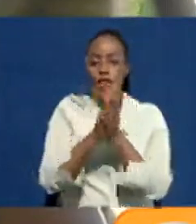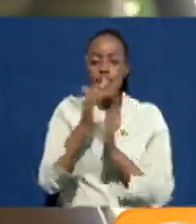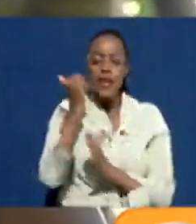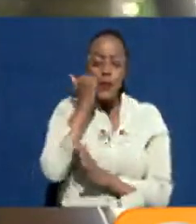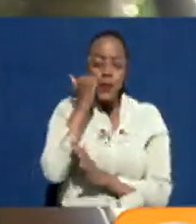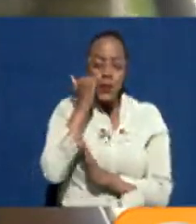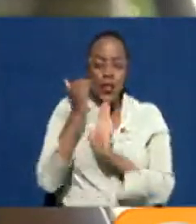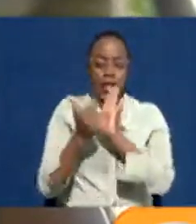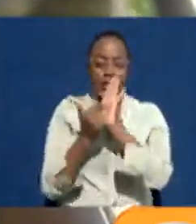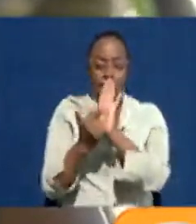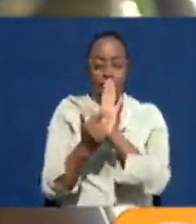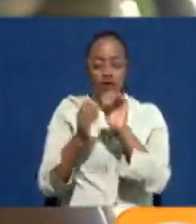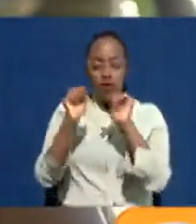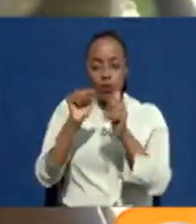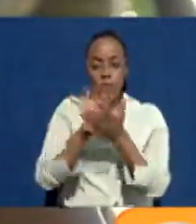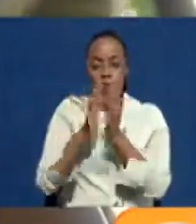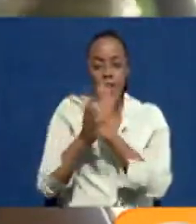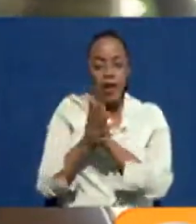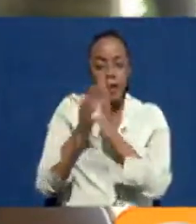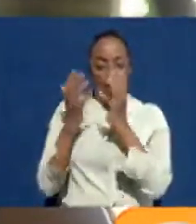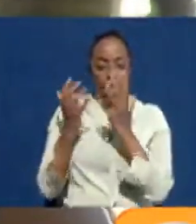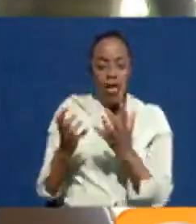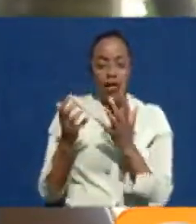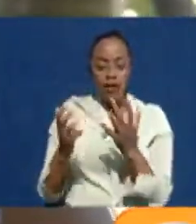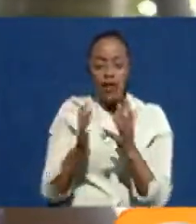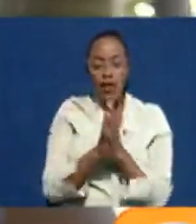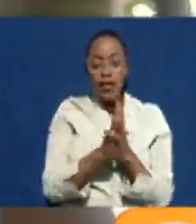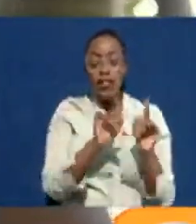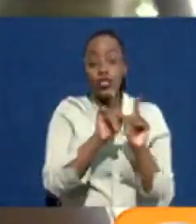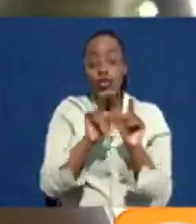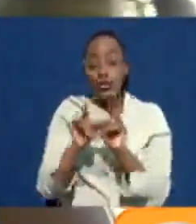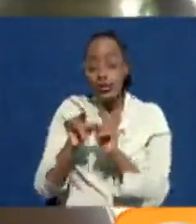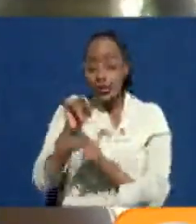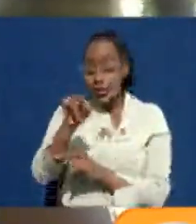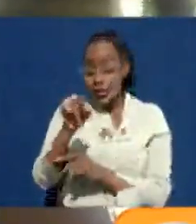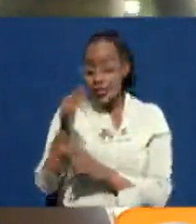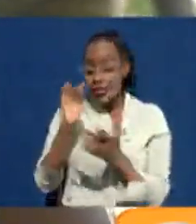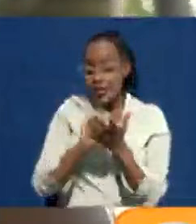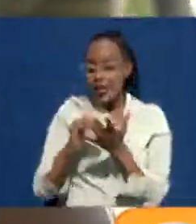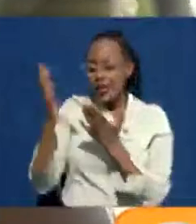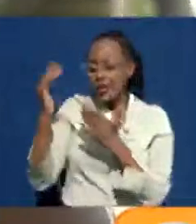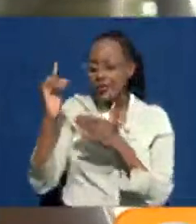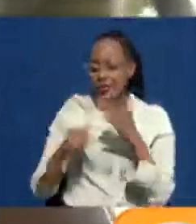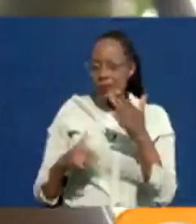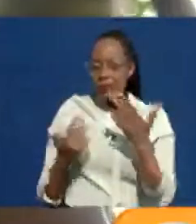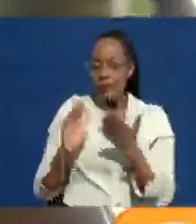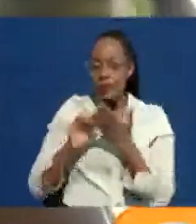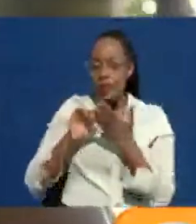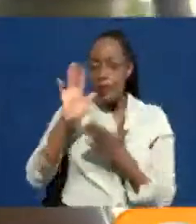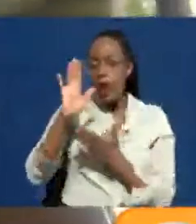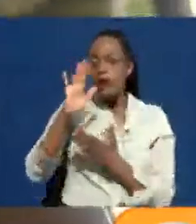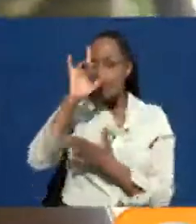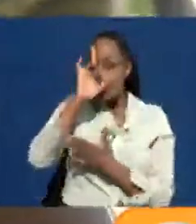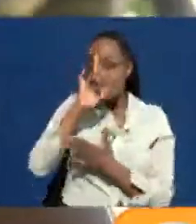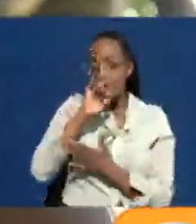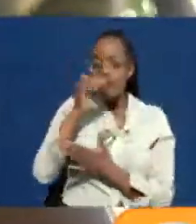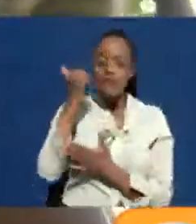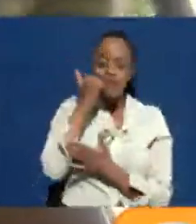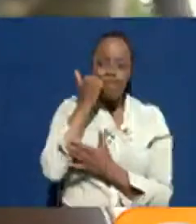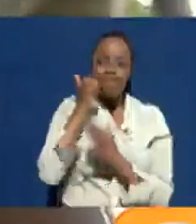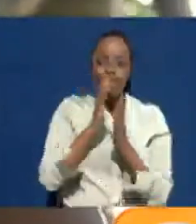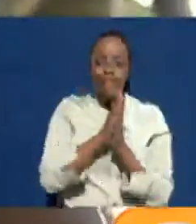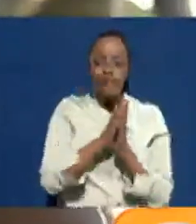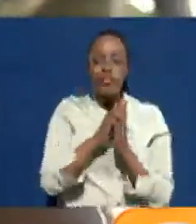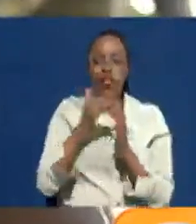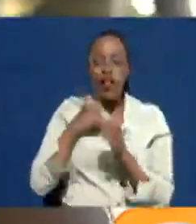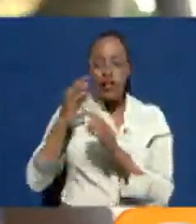manifestation tends to become more severe. And hence, again, you'd expect that the more severe the disease is, then we are going to